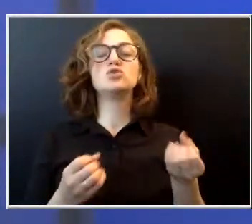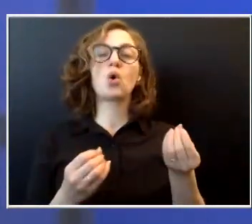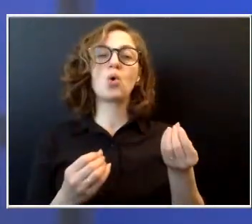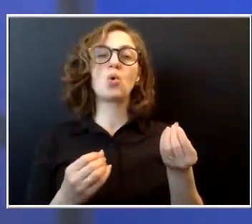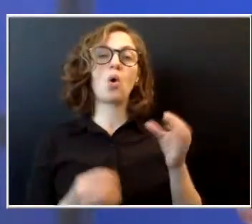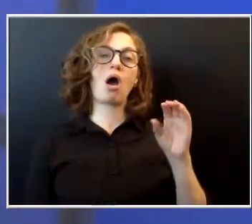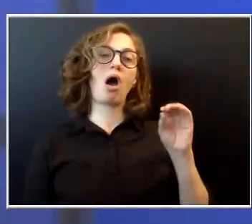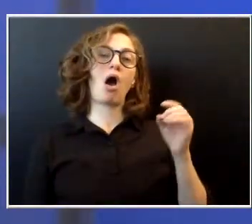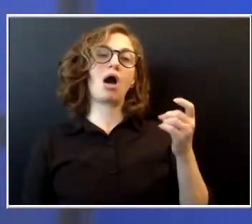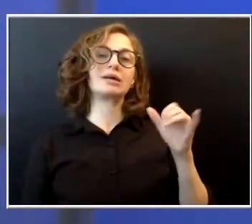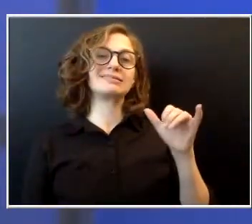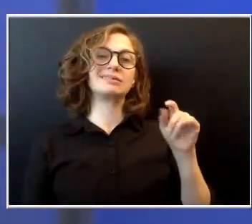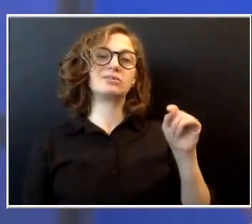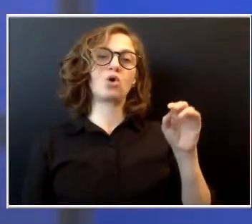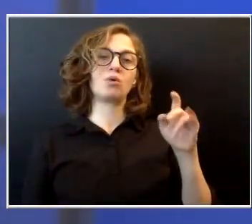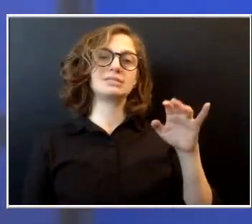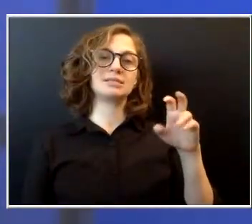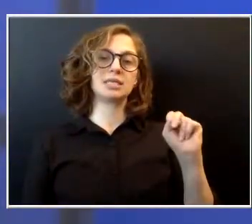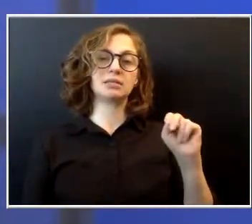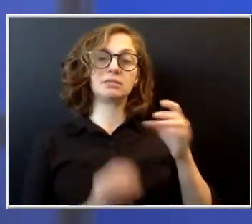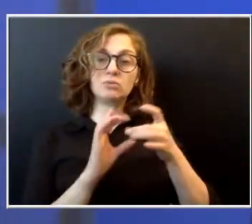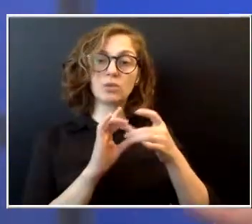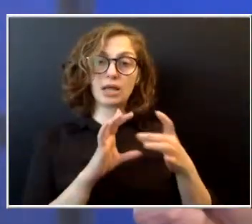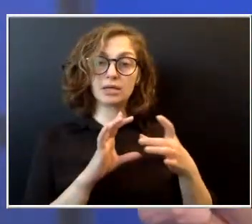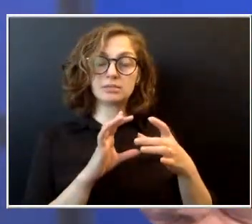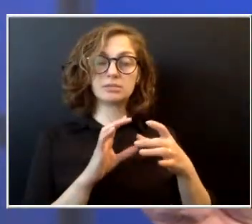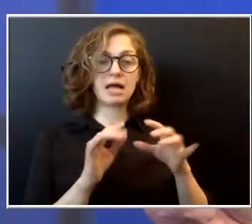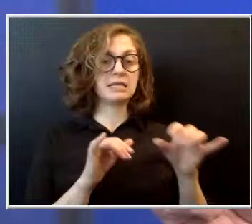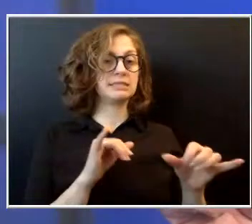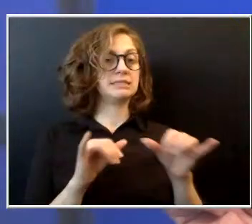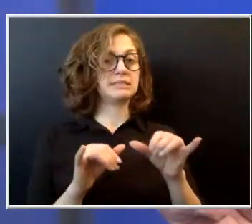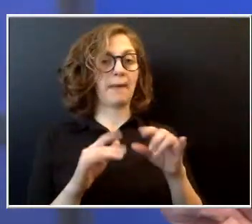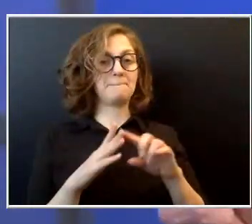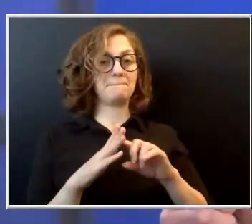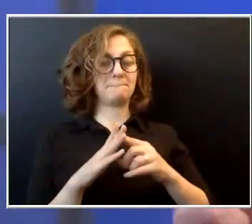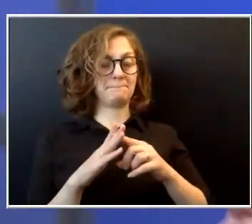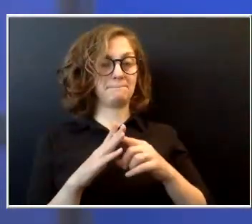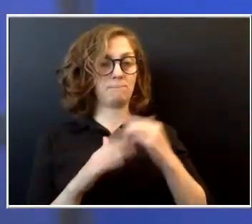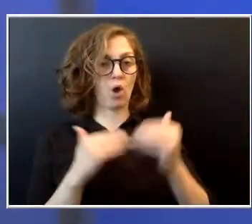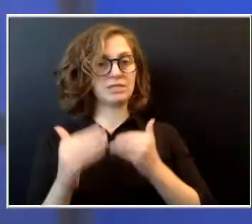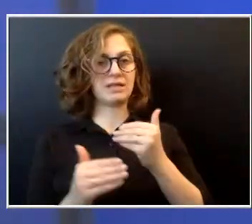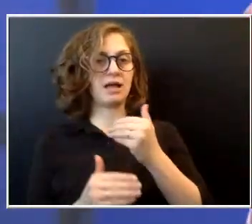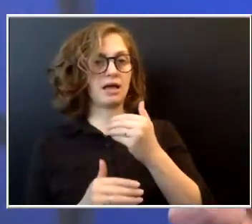released, it's the same initial process. It's the hypothalamus